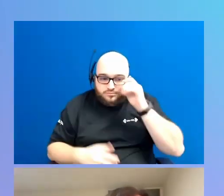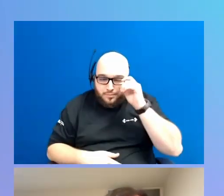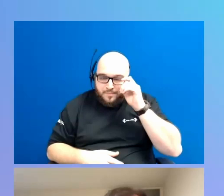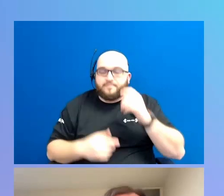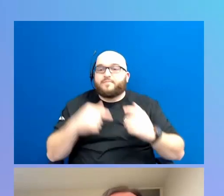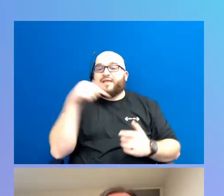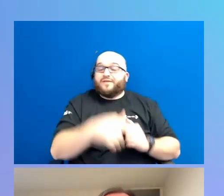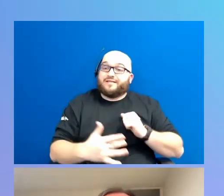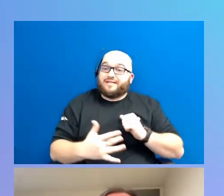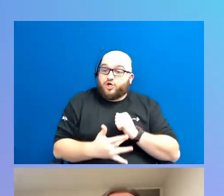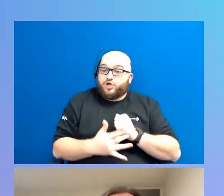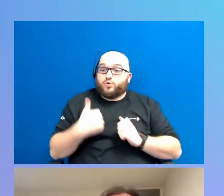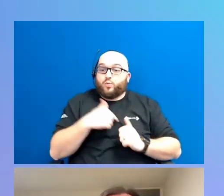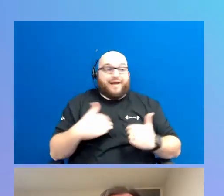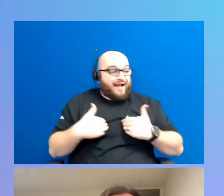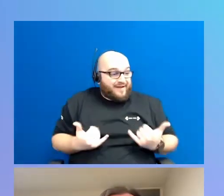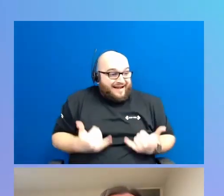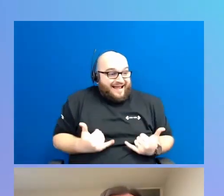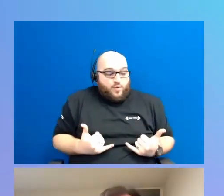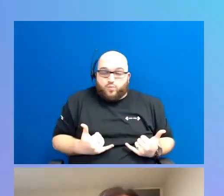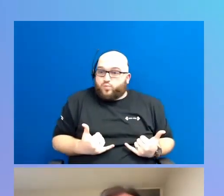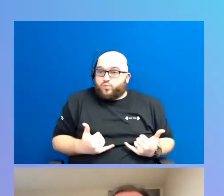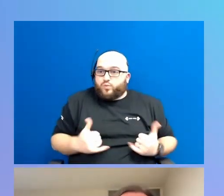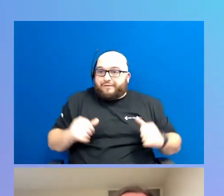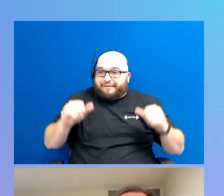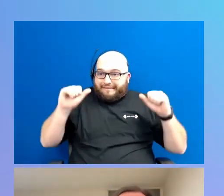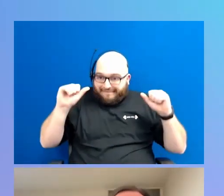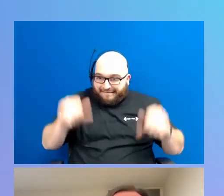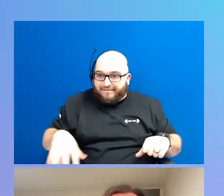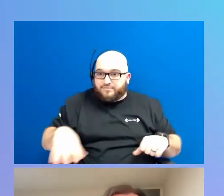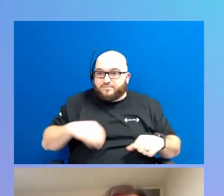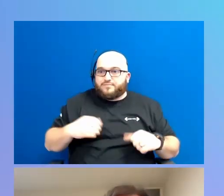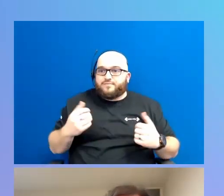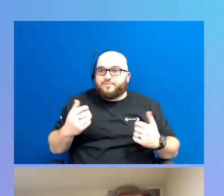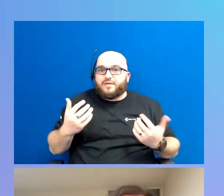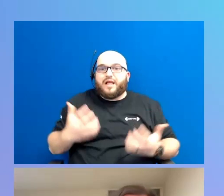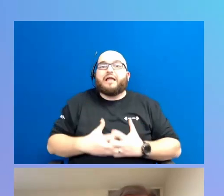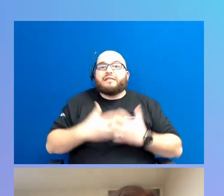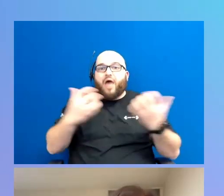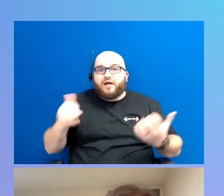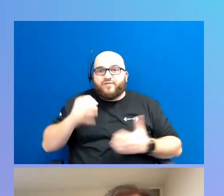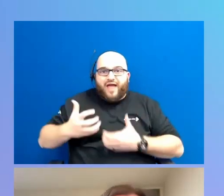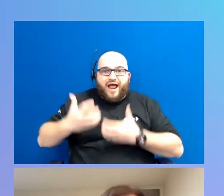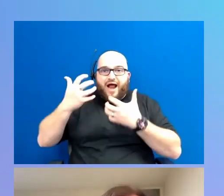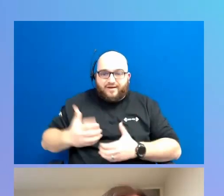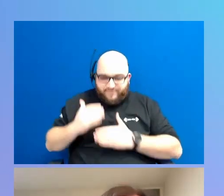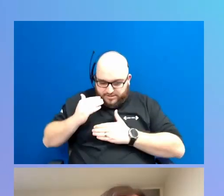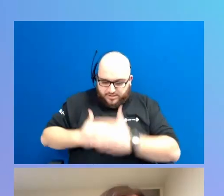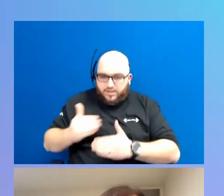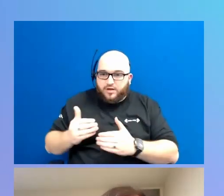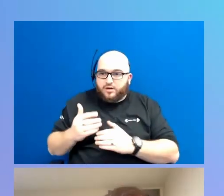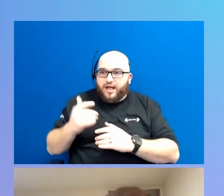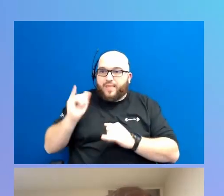these technologies, it can take a lot of the heavy lifting off of people with